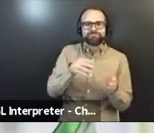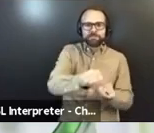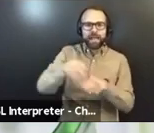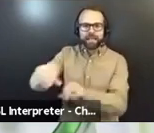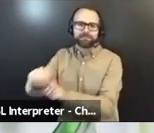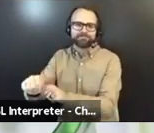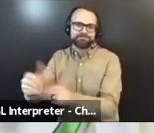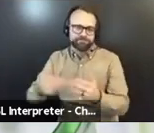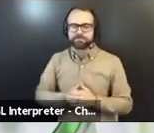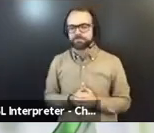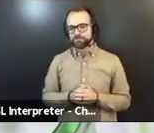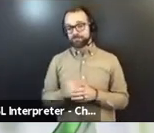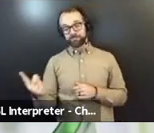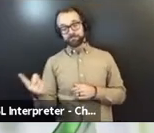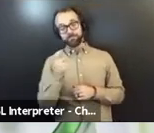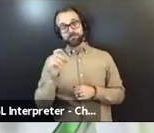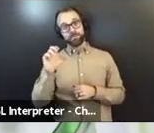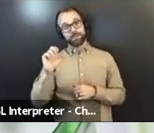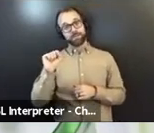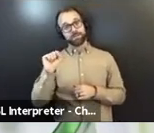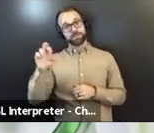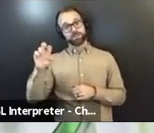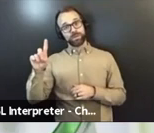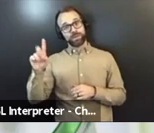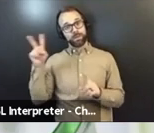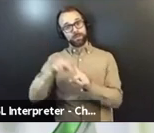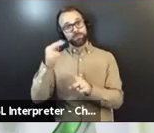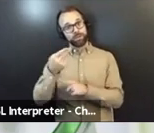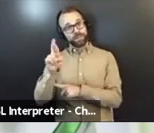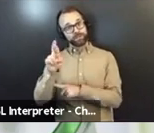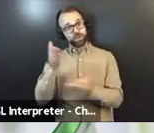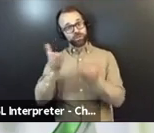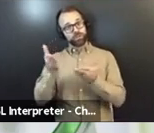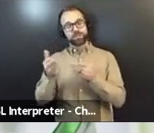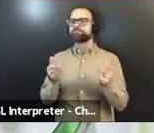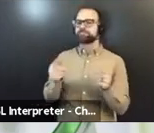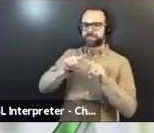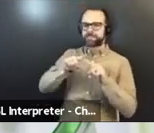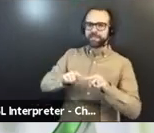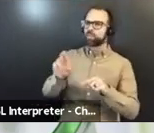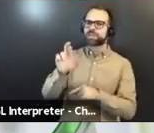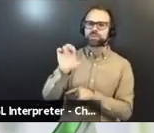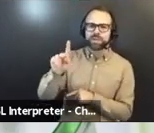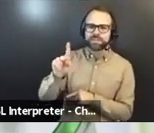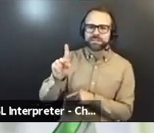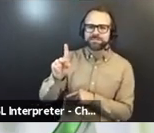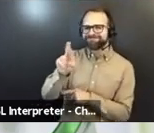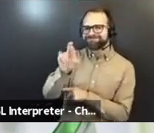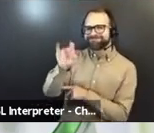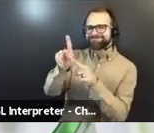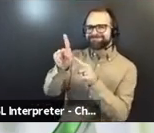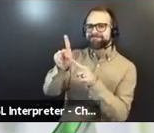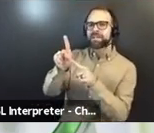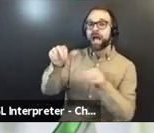And does Shred apply to HR services? Again, it depends. What are you doing? Where's the risk? It's all about risk and uncertainty